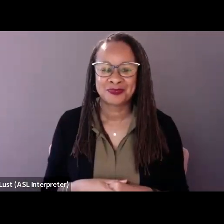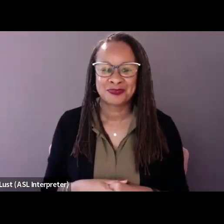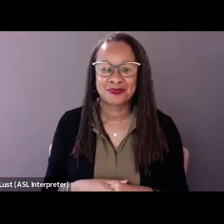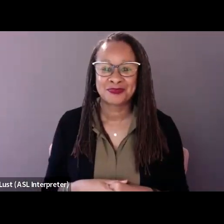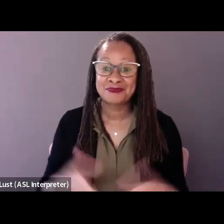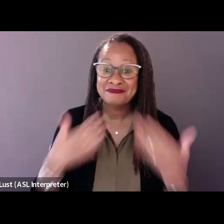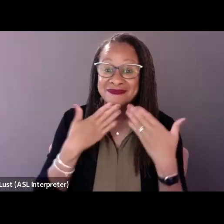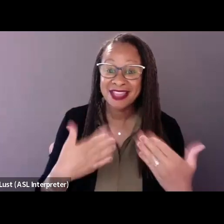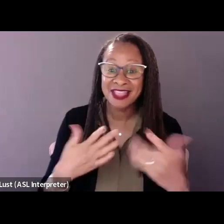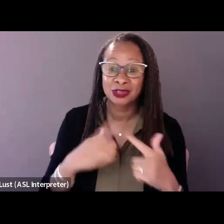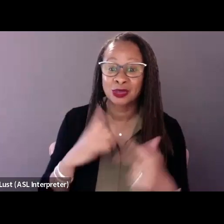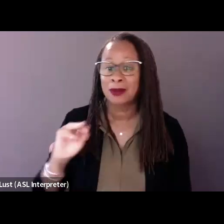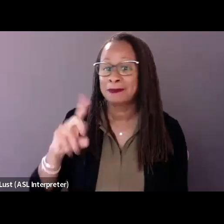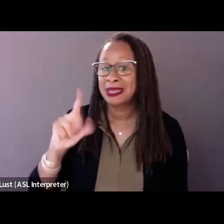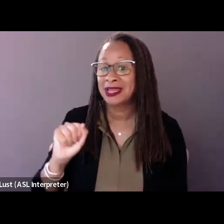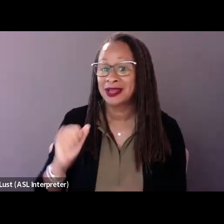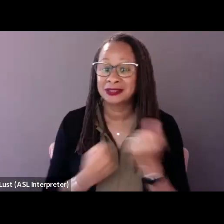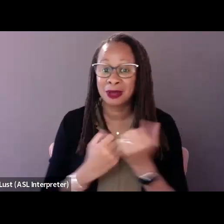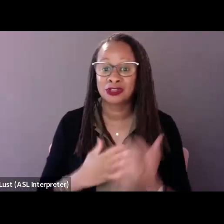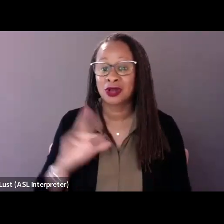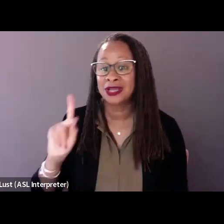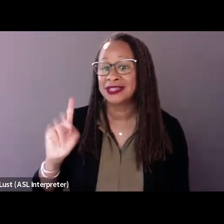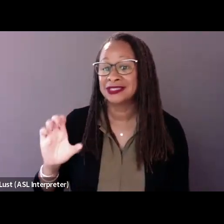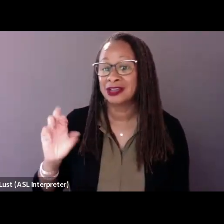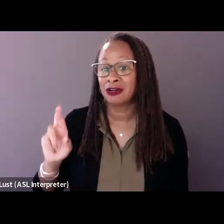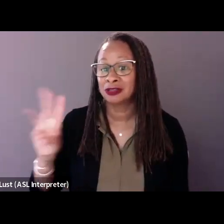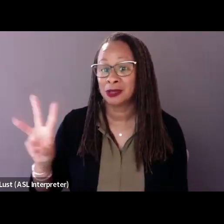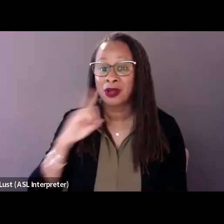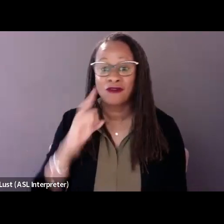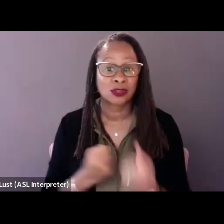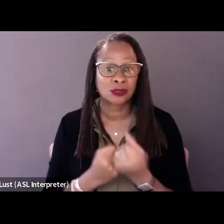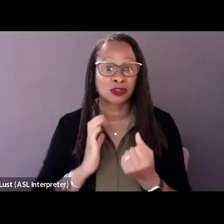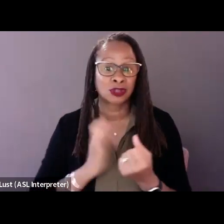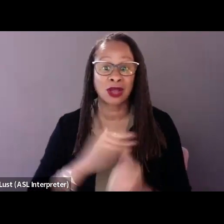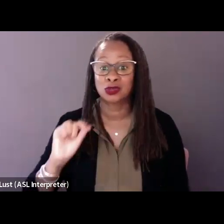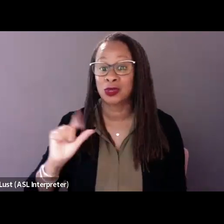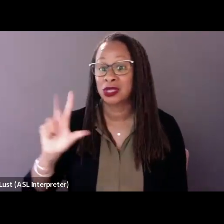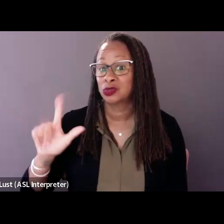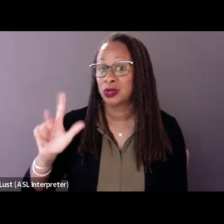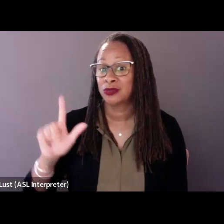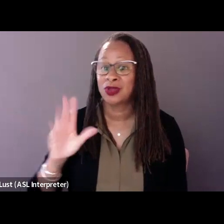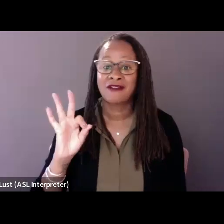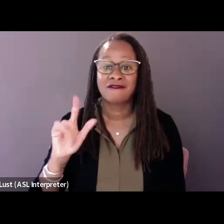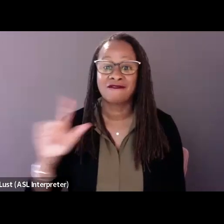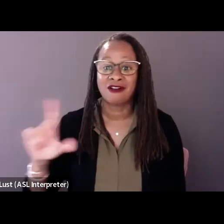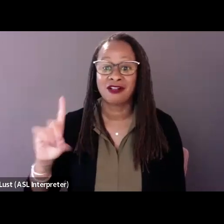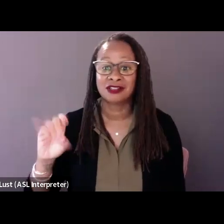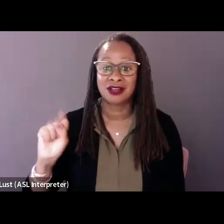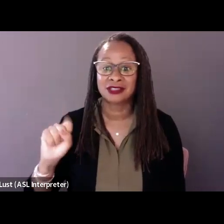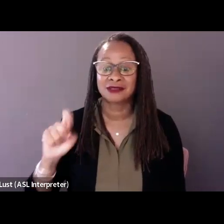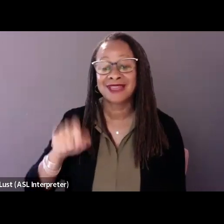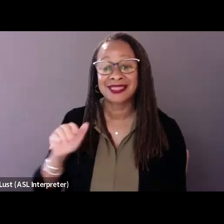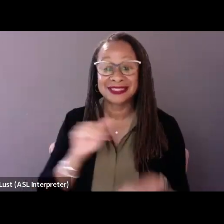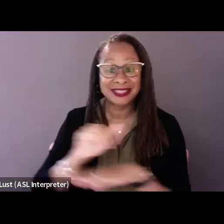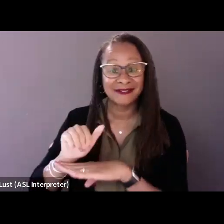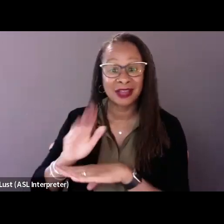Thank you to our media sponsor, KCRW, for sponsoring our 2023 FallDocs. This evening,